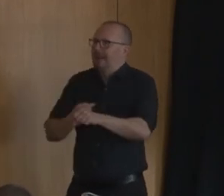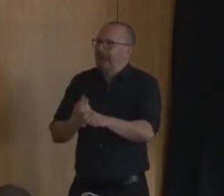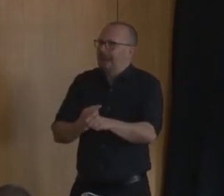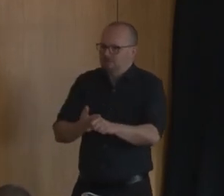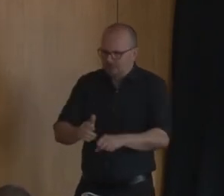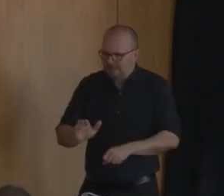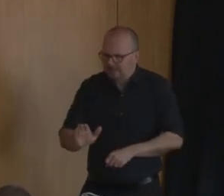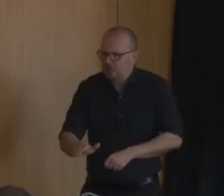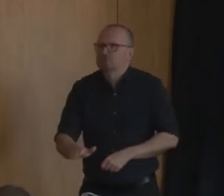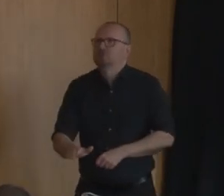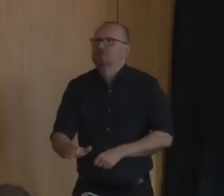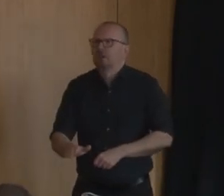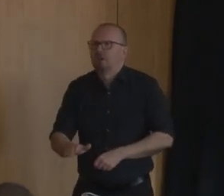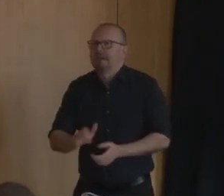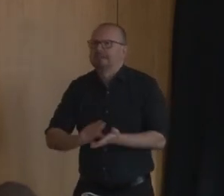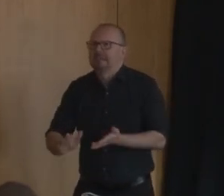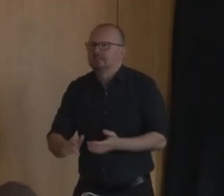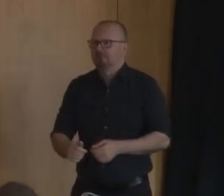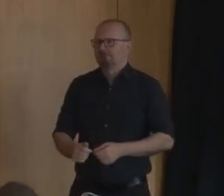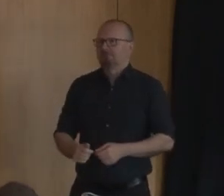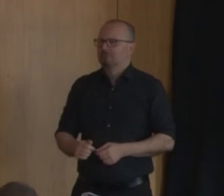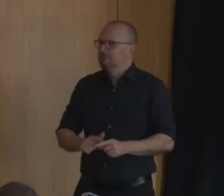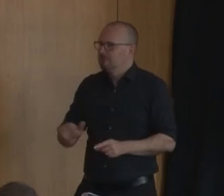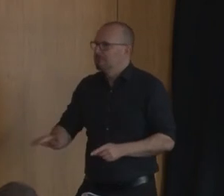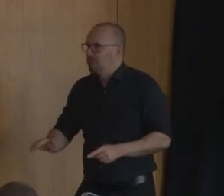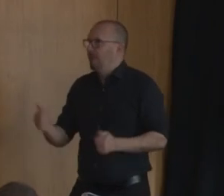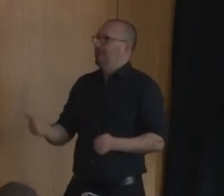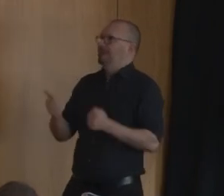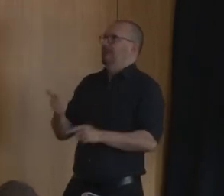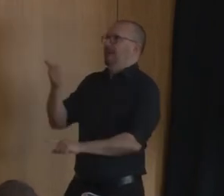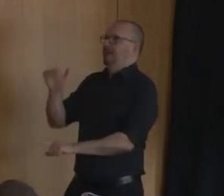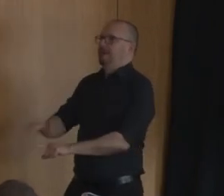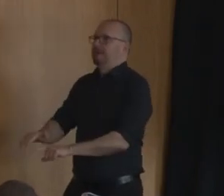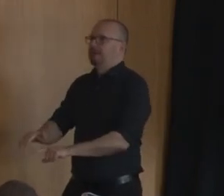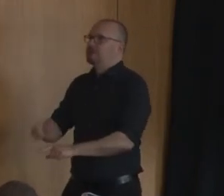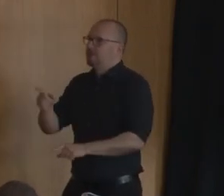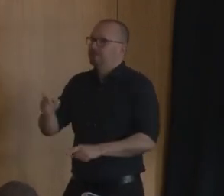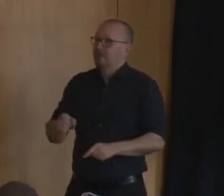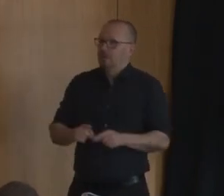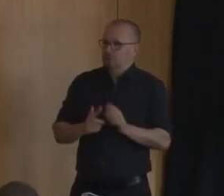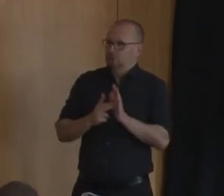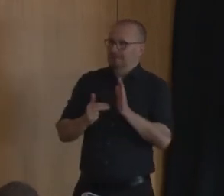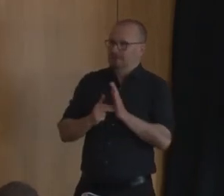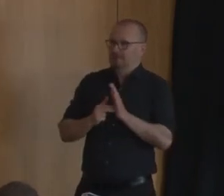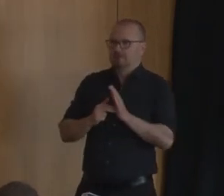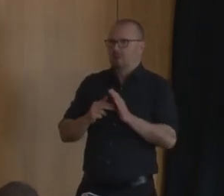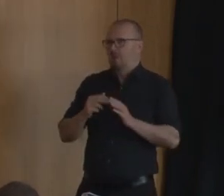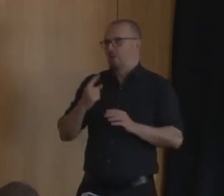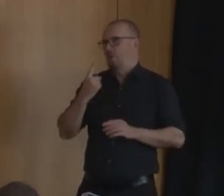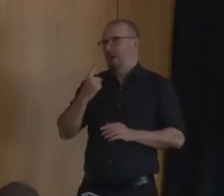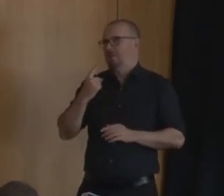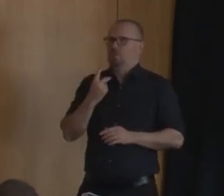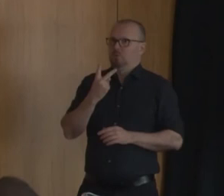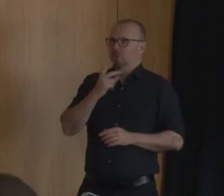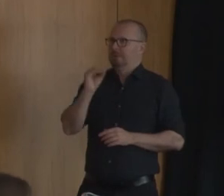trigger their calls, if they're still around, and build the soundscape. Overall, 1 in 5 of our birds are extinct, and many others